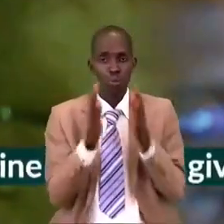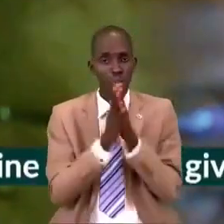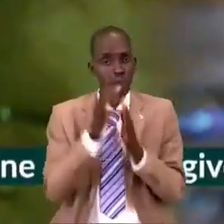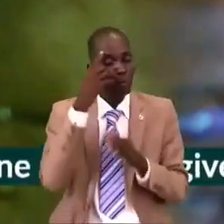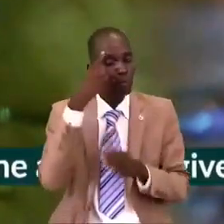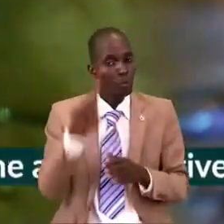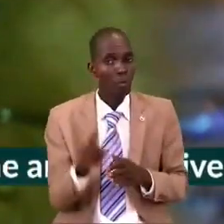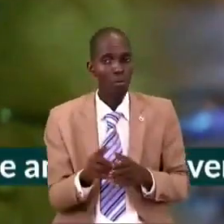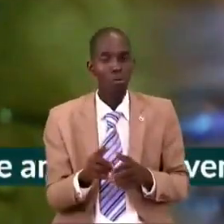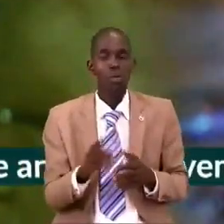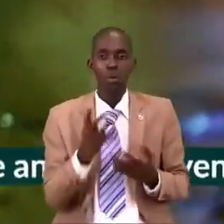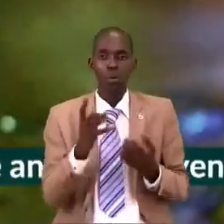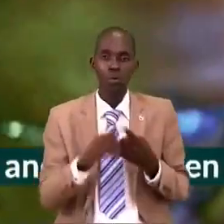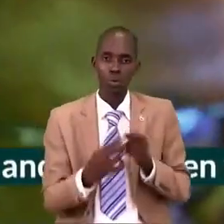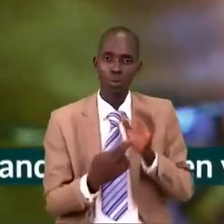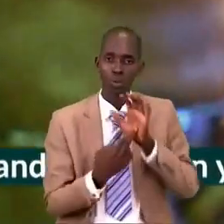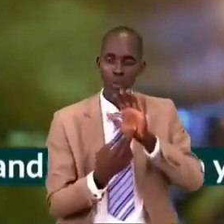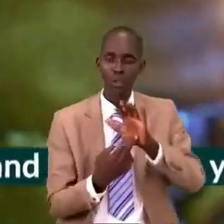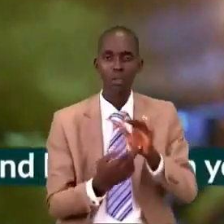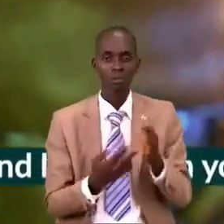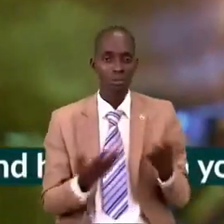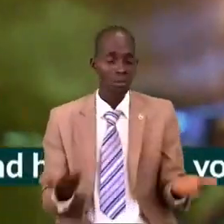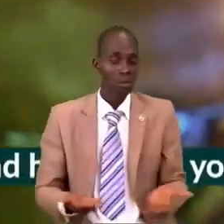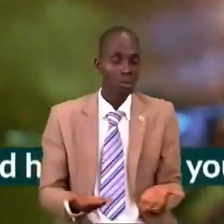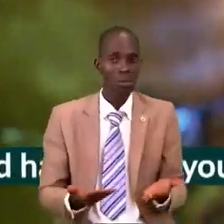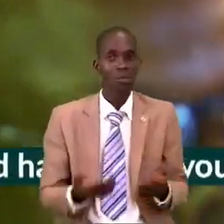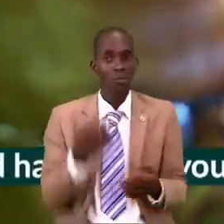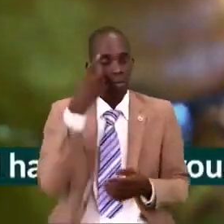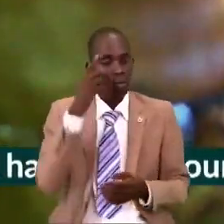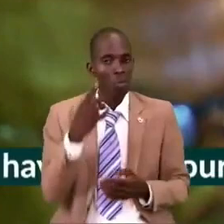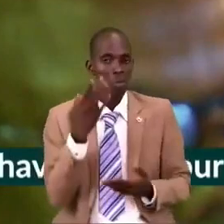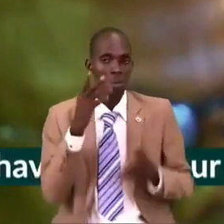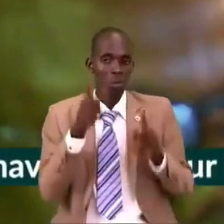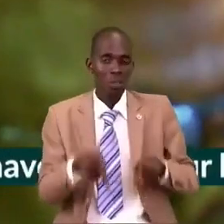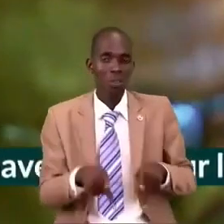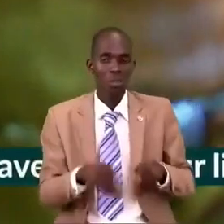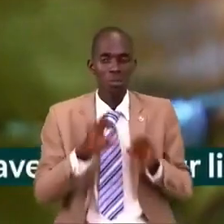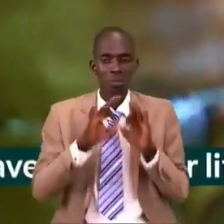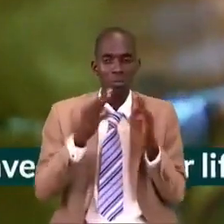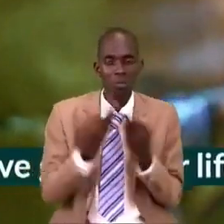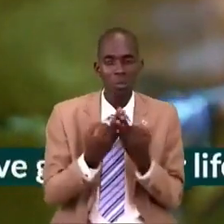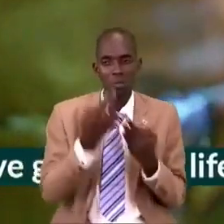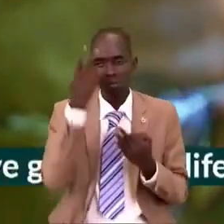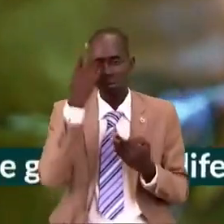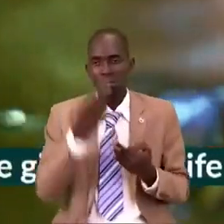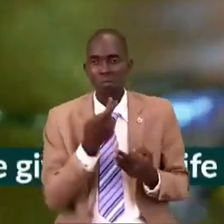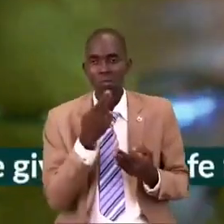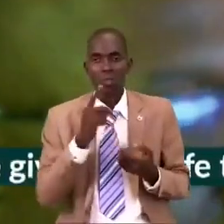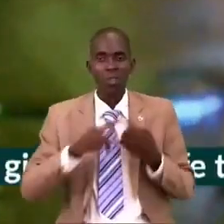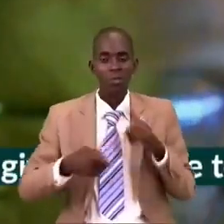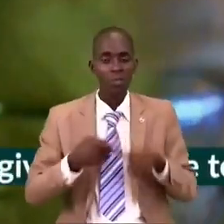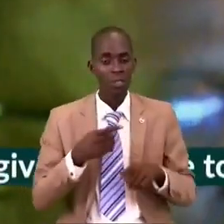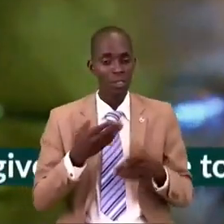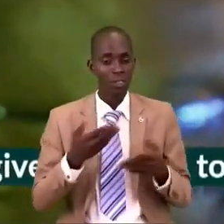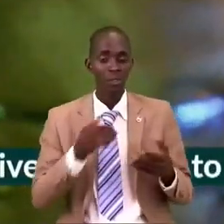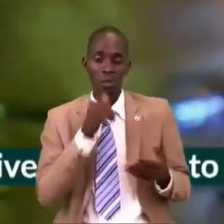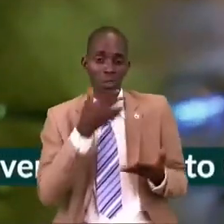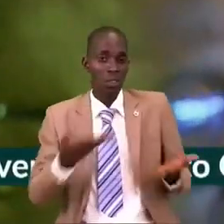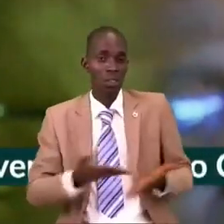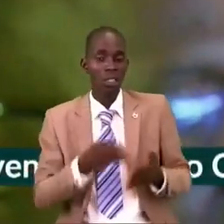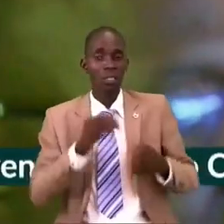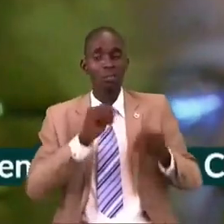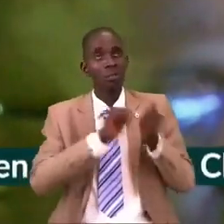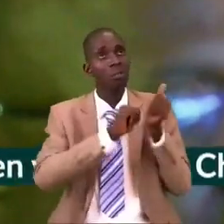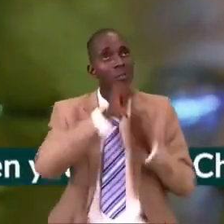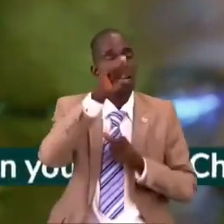Tonight is your turn. Even those who gave before, if God gives you another one tonight, because you may have double, triple, God